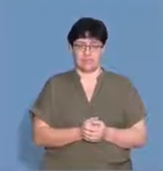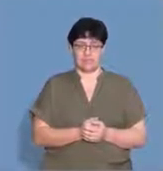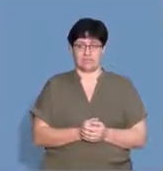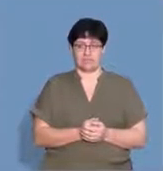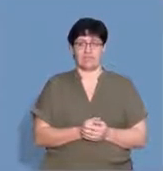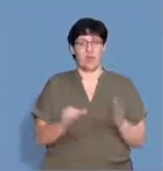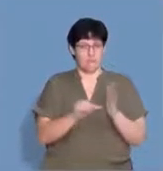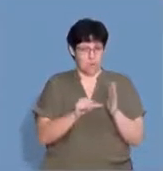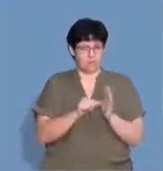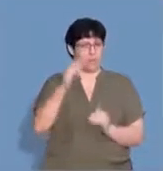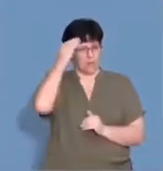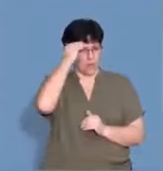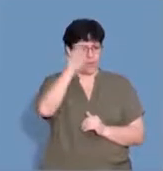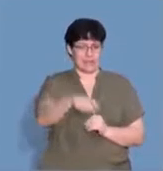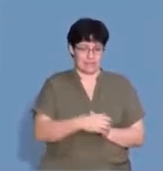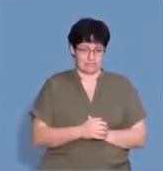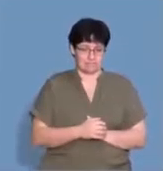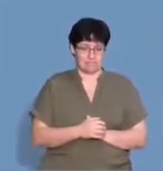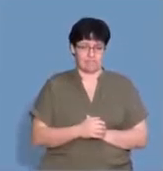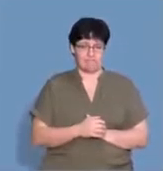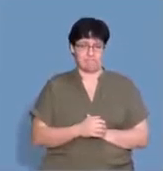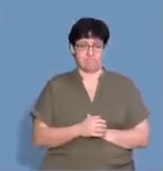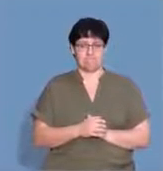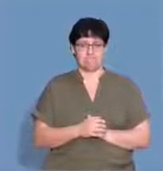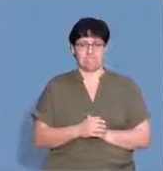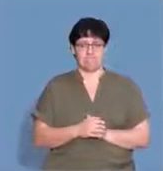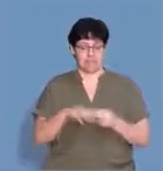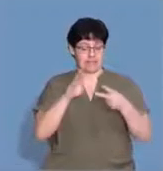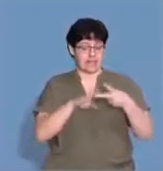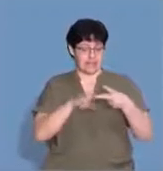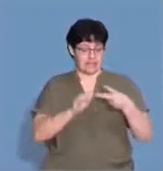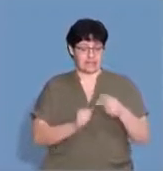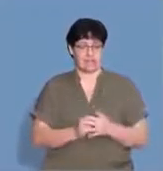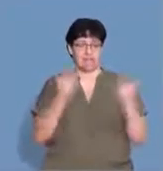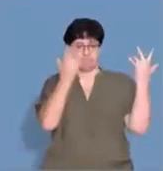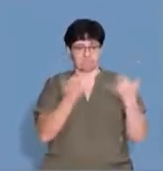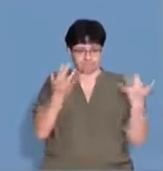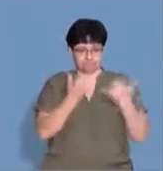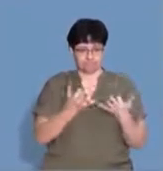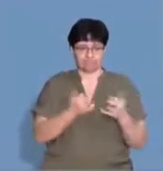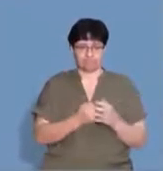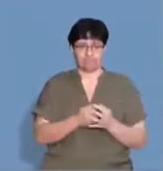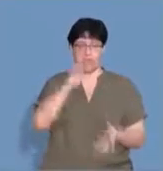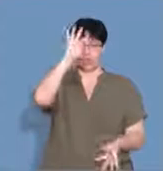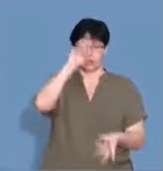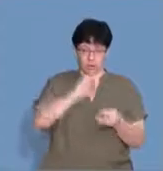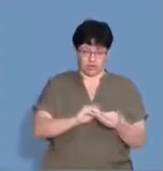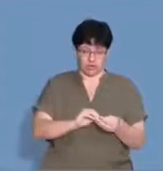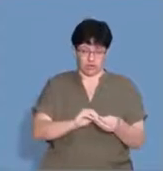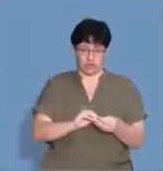Okay, it's important that you know some of these acronyms. The second part of the question says calculate the